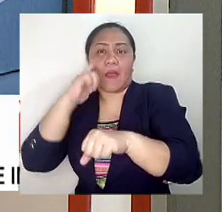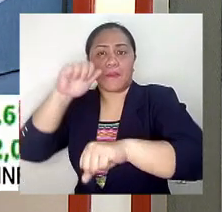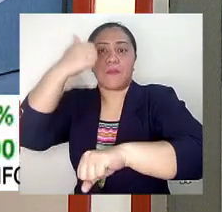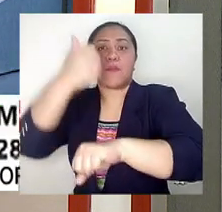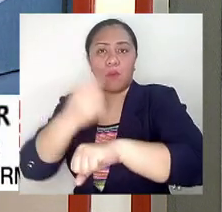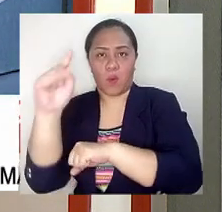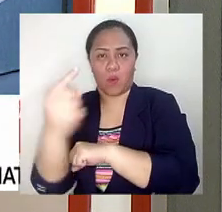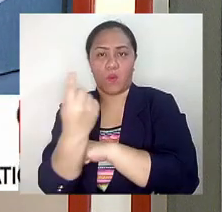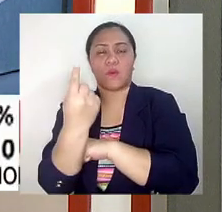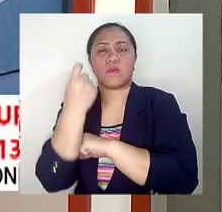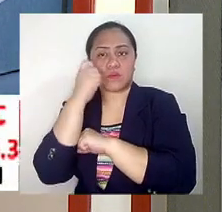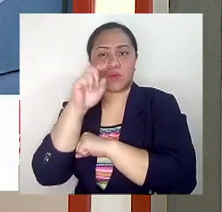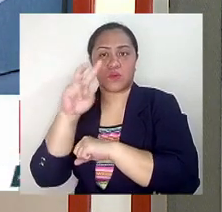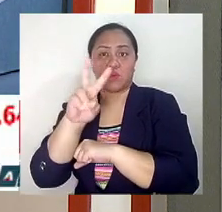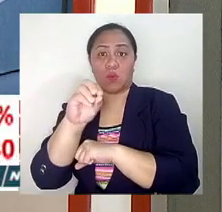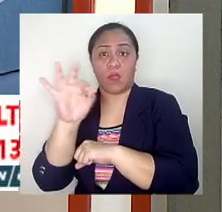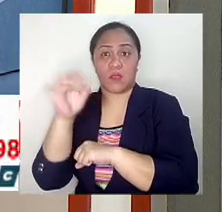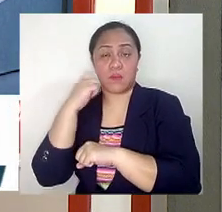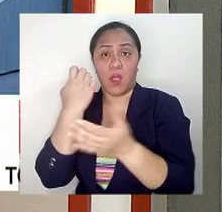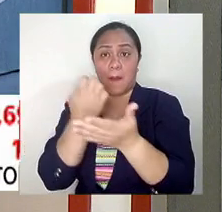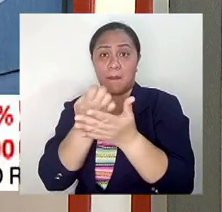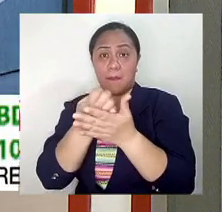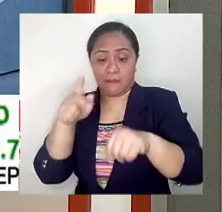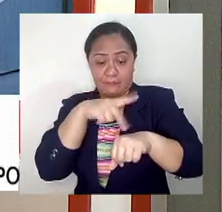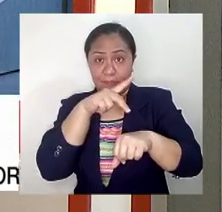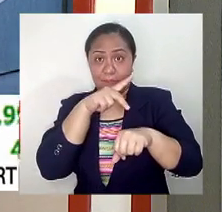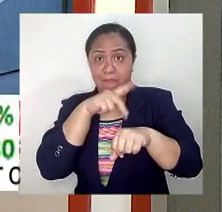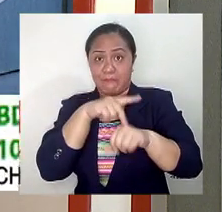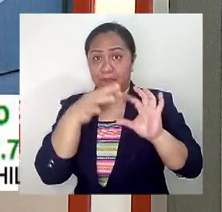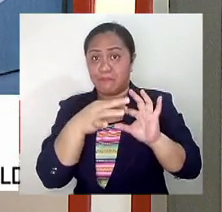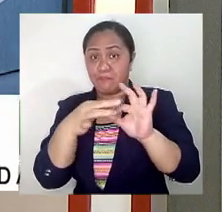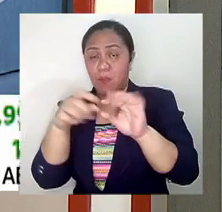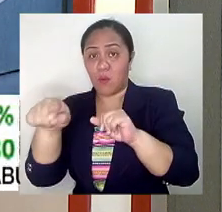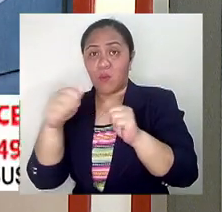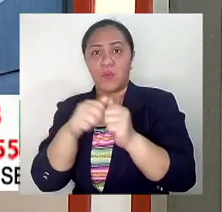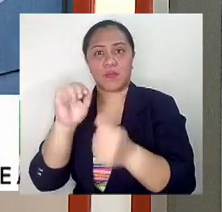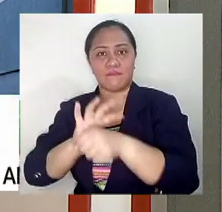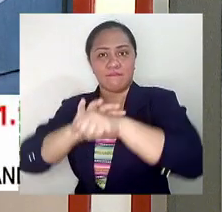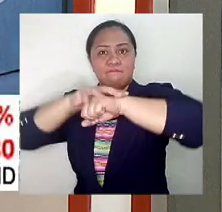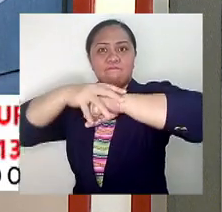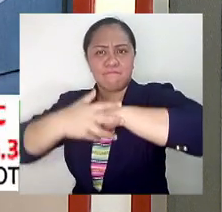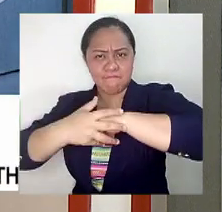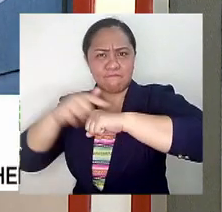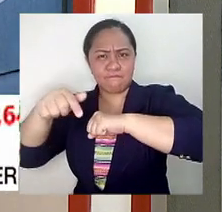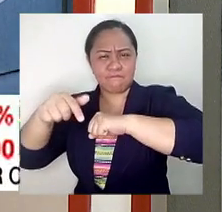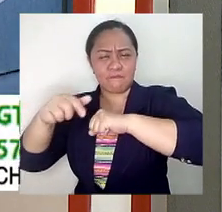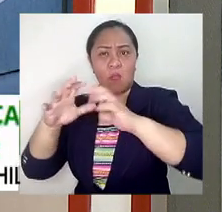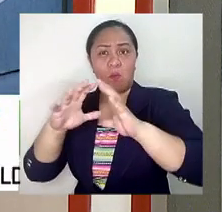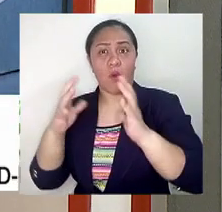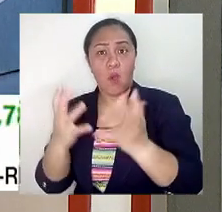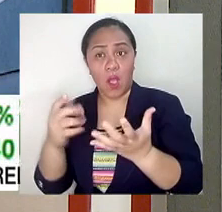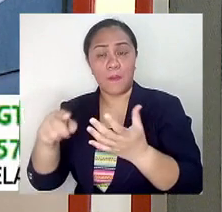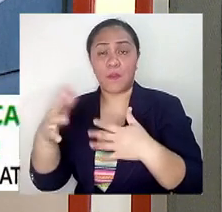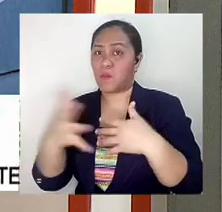nautical mile exclusive economic zone of the Philippines. And in the middle of this raging pandemic, it got even more substantial with more structures